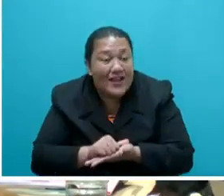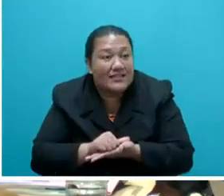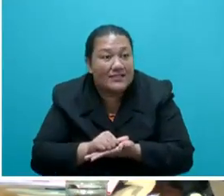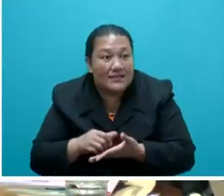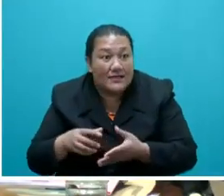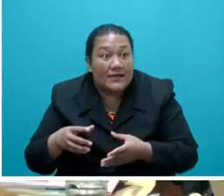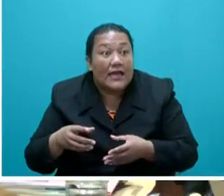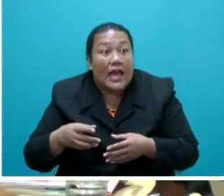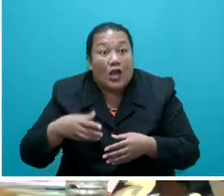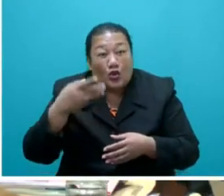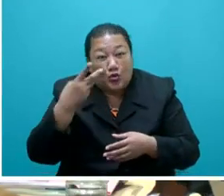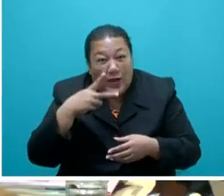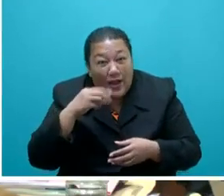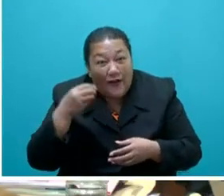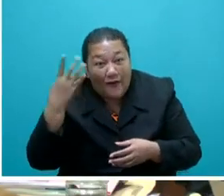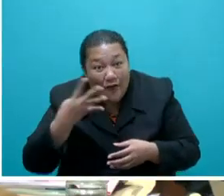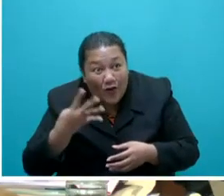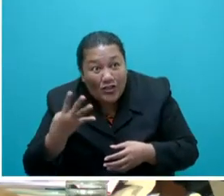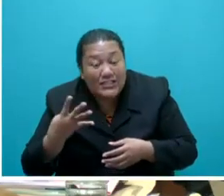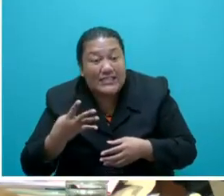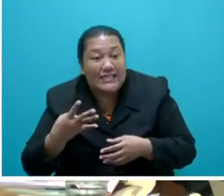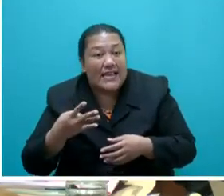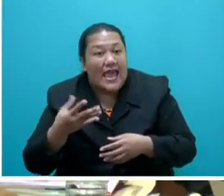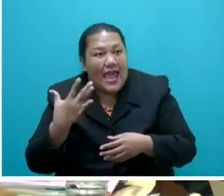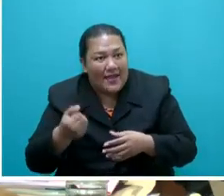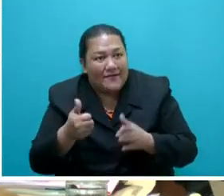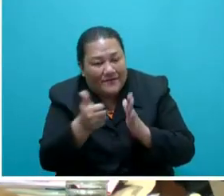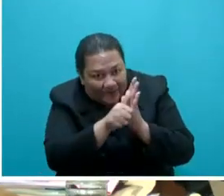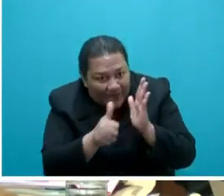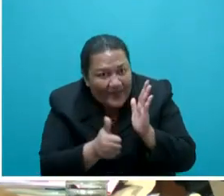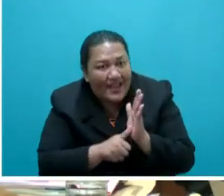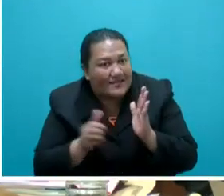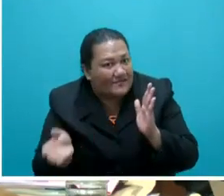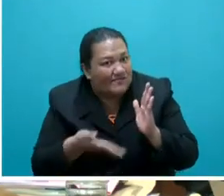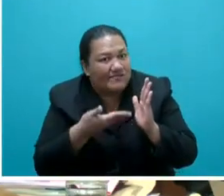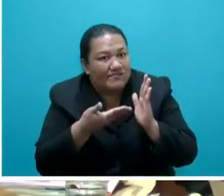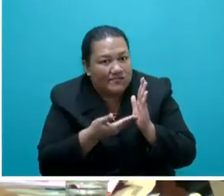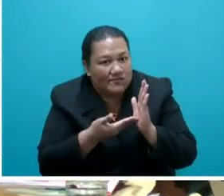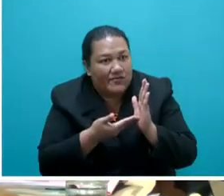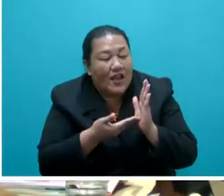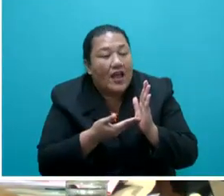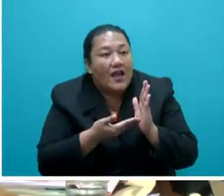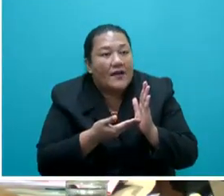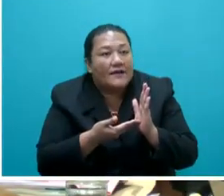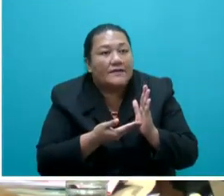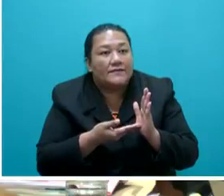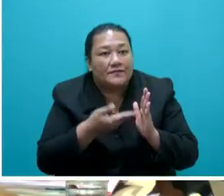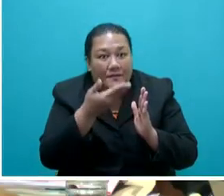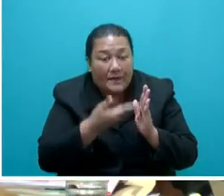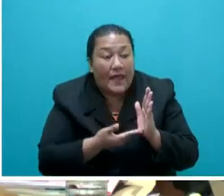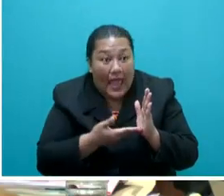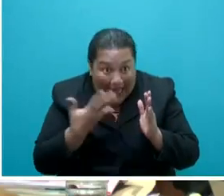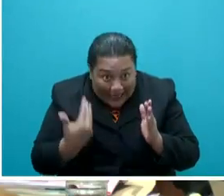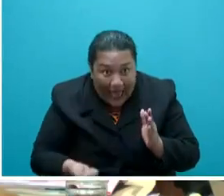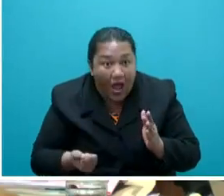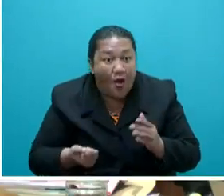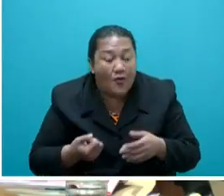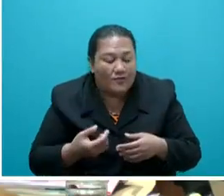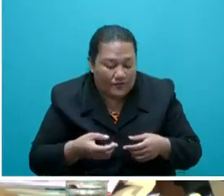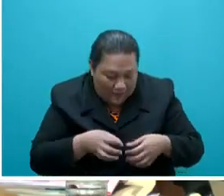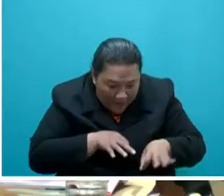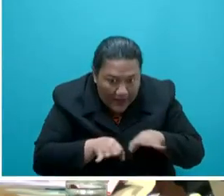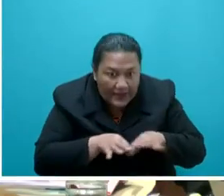in 2014, and the Ministry is drafting at present its forthcoming 5-year Strategic Action Plan, 2020